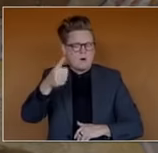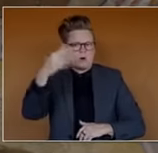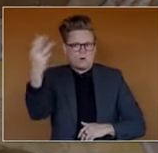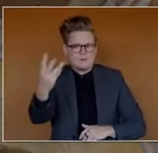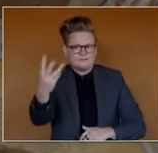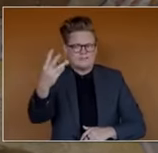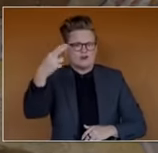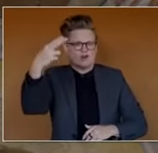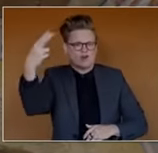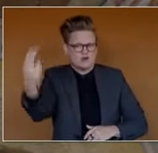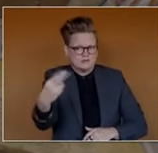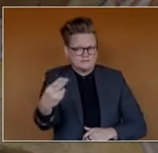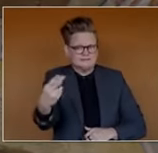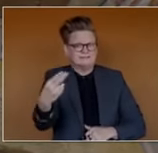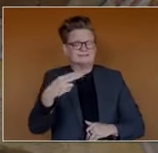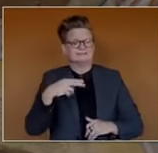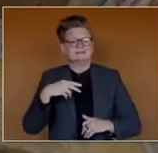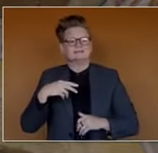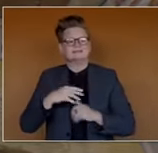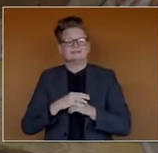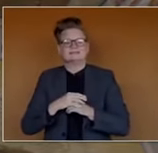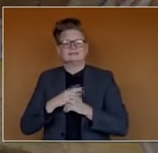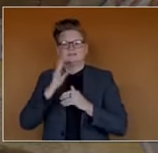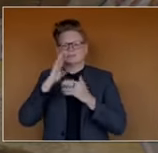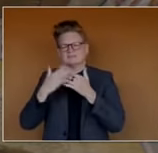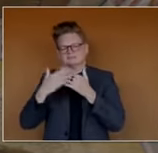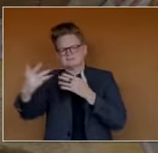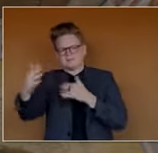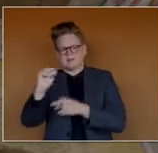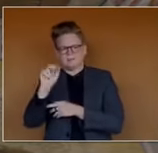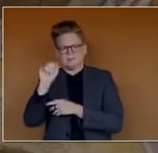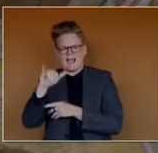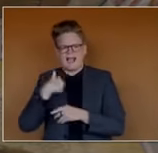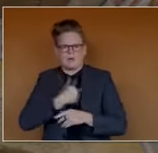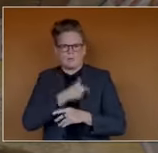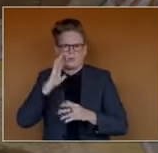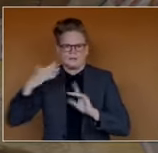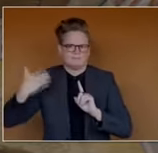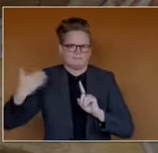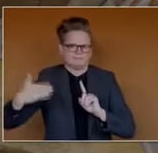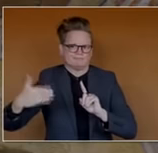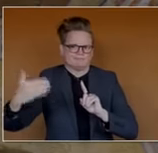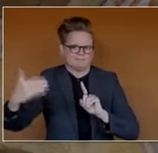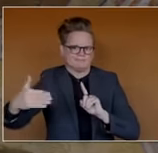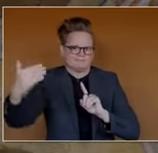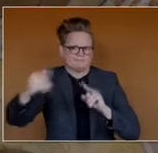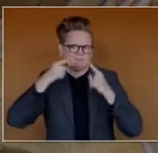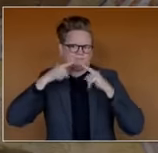May revise will be formally presented for consideration in the legislature on Friday.